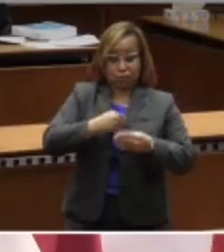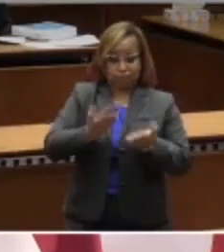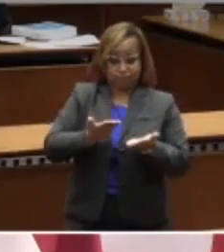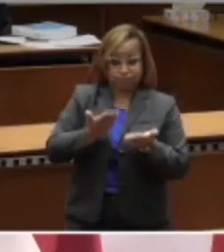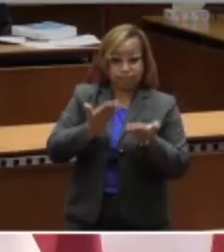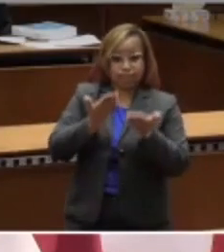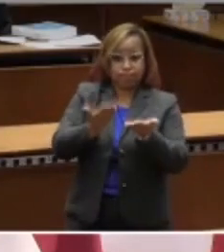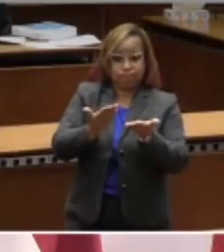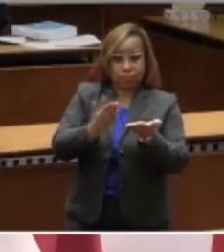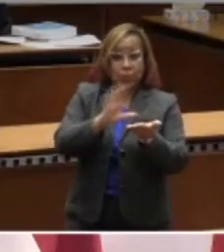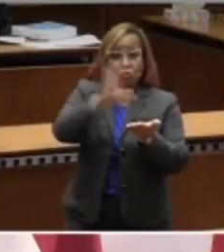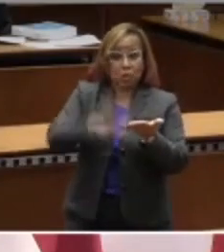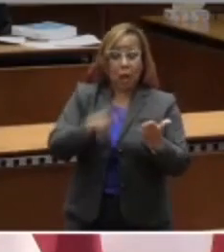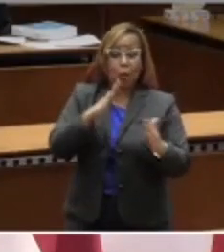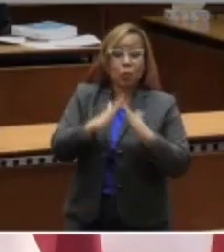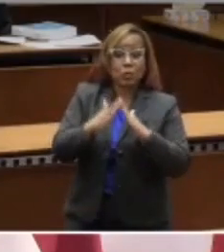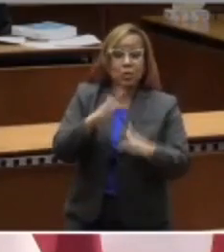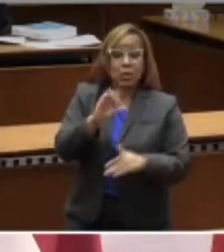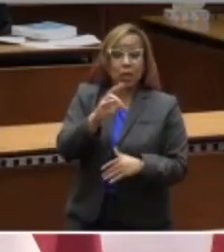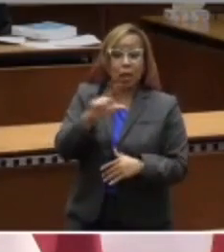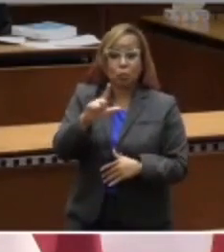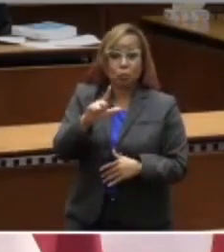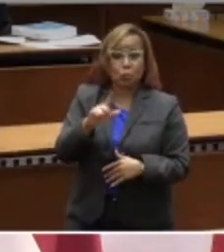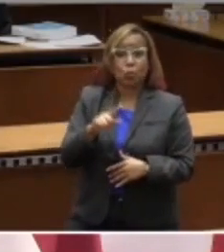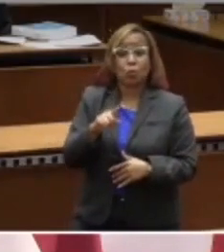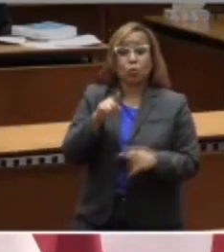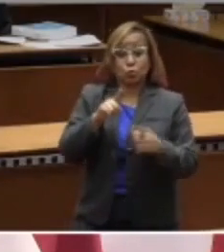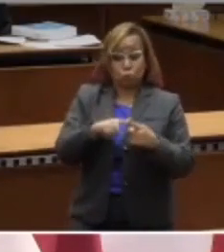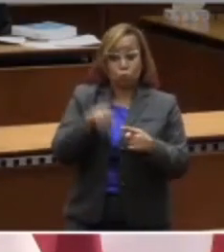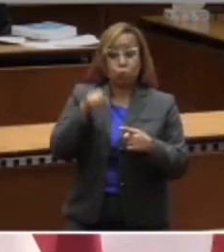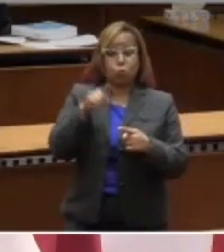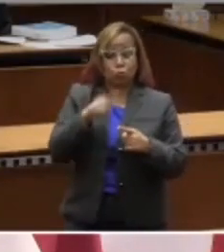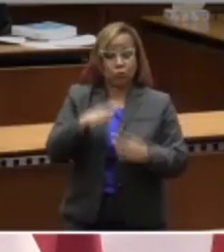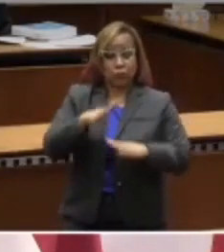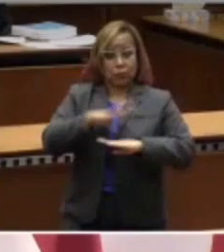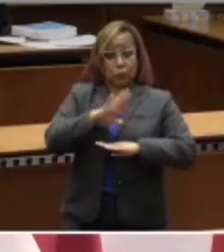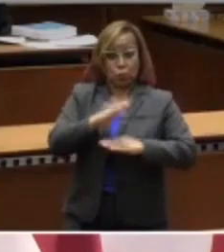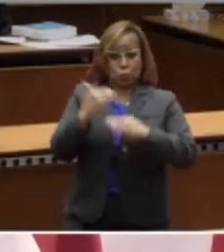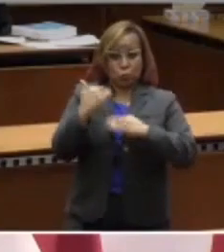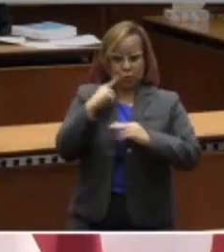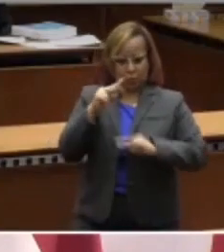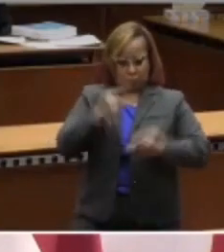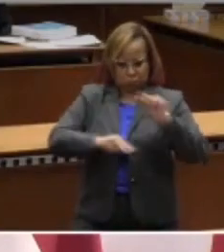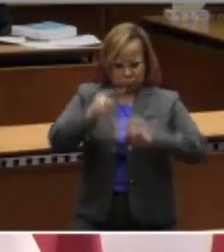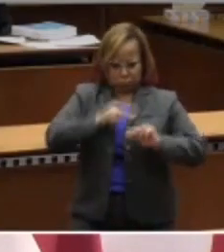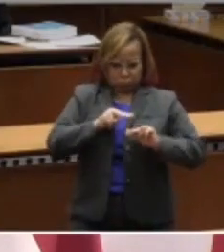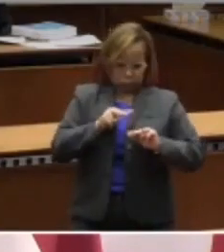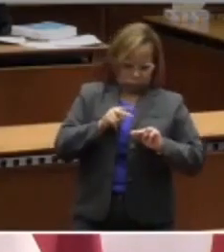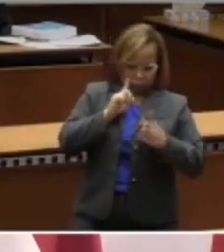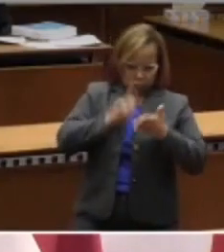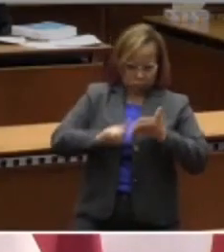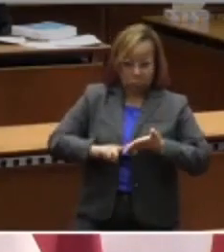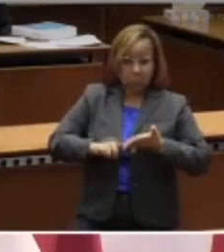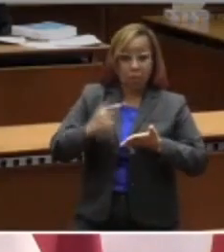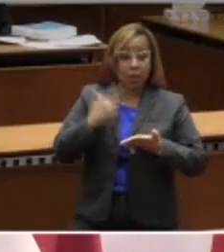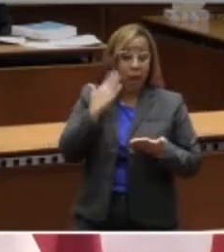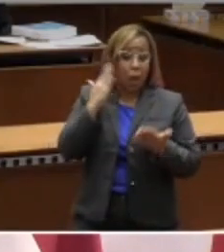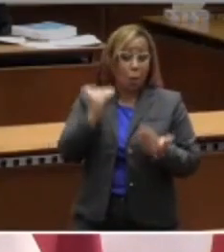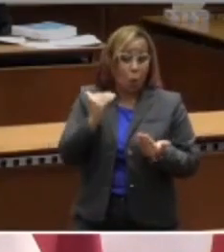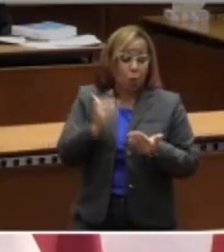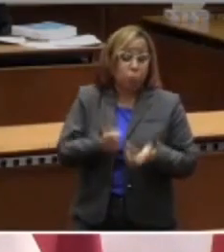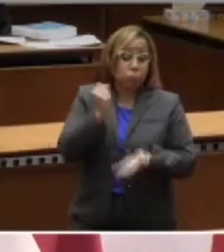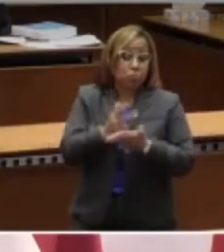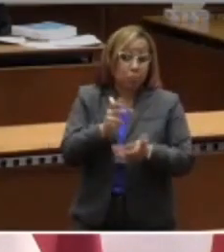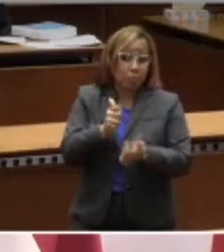you, the Chicago City Council, to fulfill your fiduciary duty of oversight, review, and I hope passage of